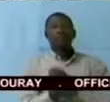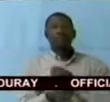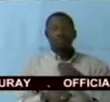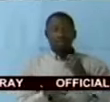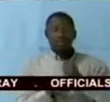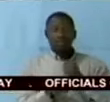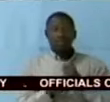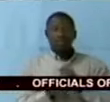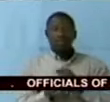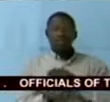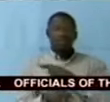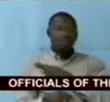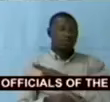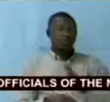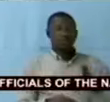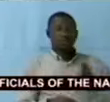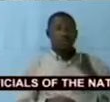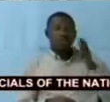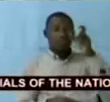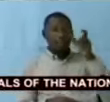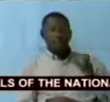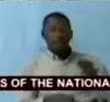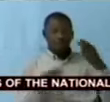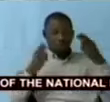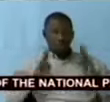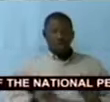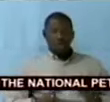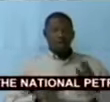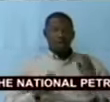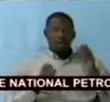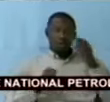ensure that there is no one available to